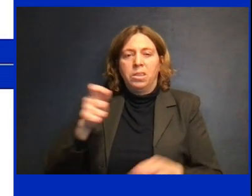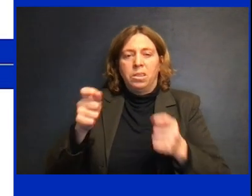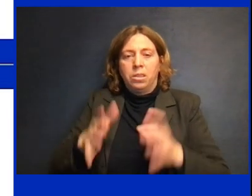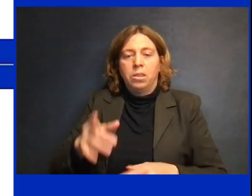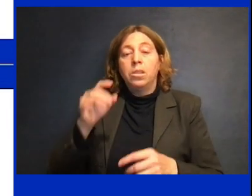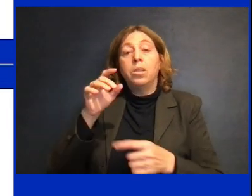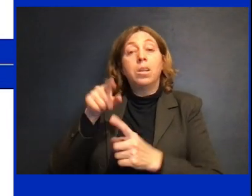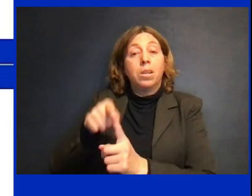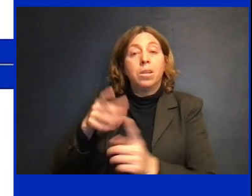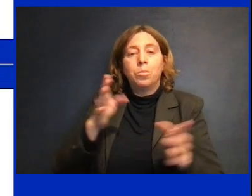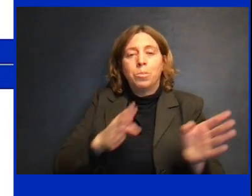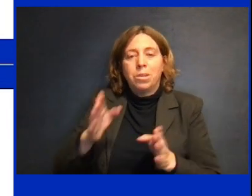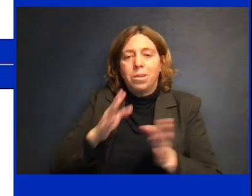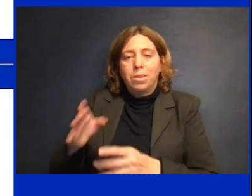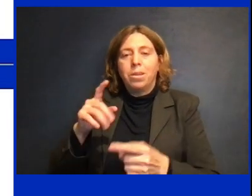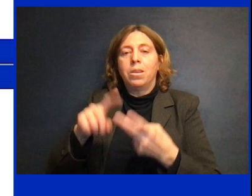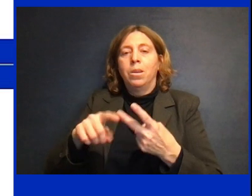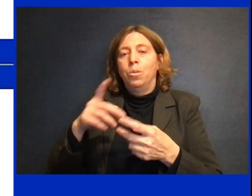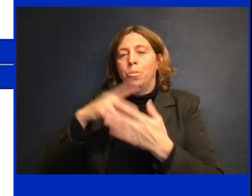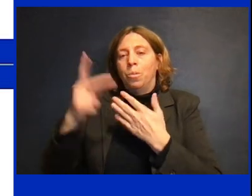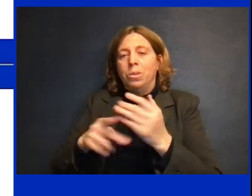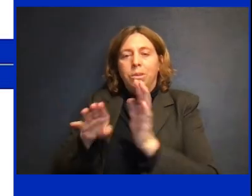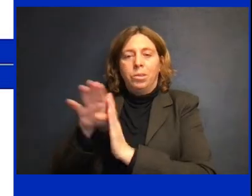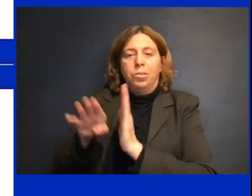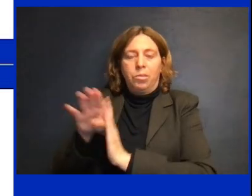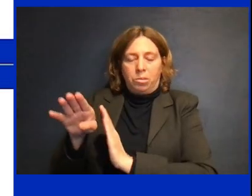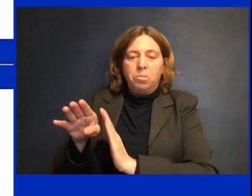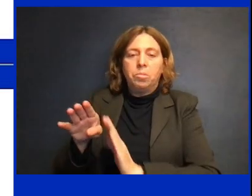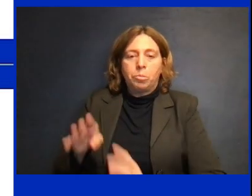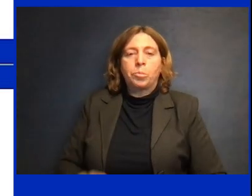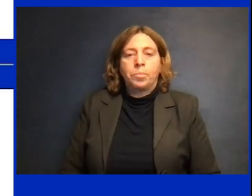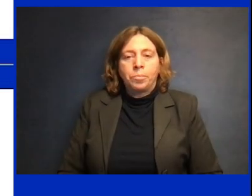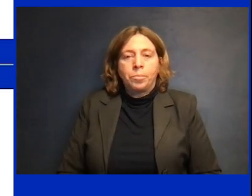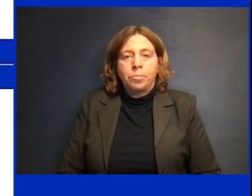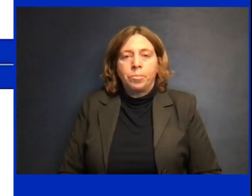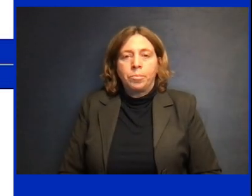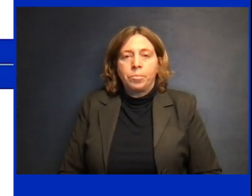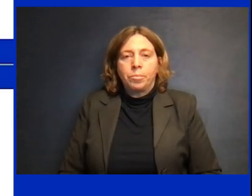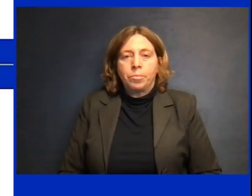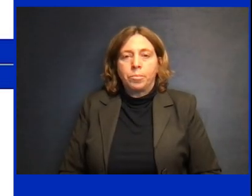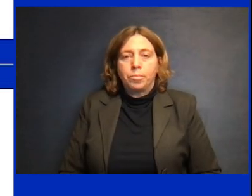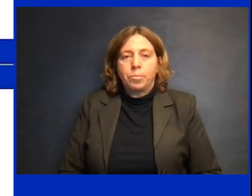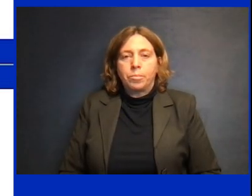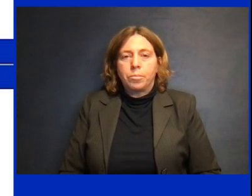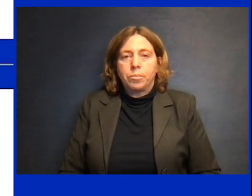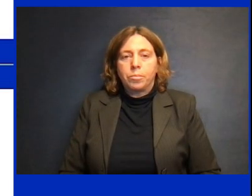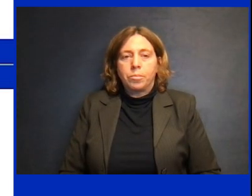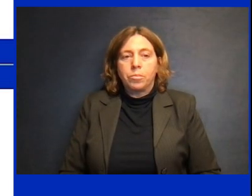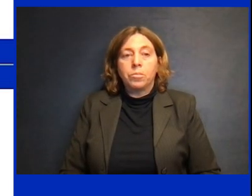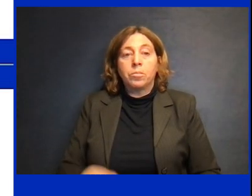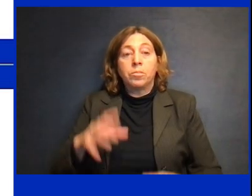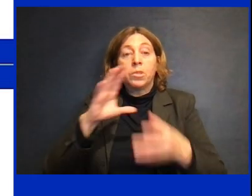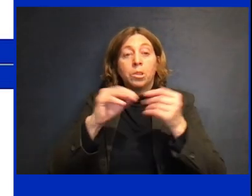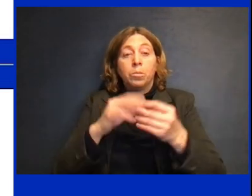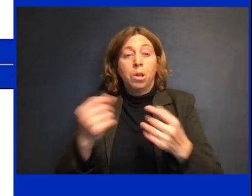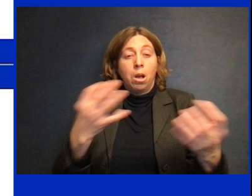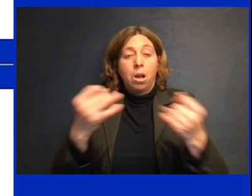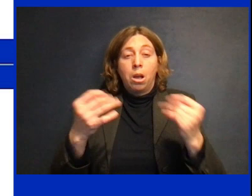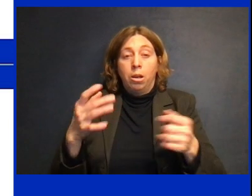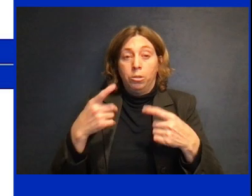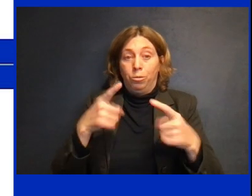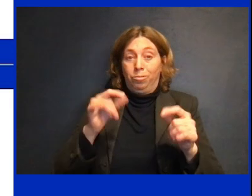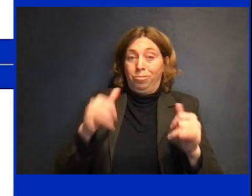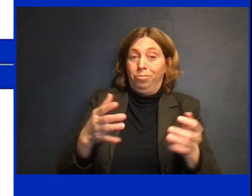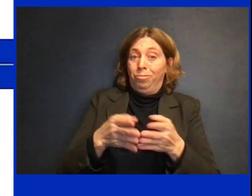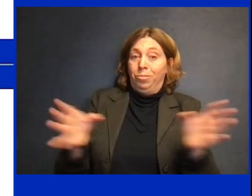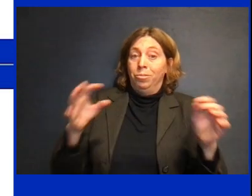10004-1415. Attention to Mr. Donald Burns, FDA Director of Planning and Program Development. All comments submitted